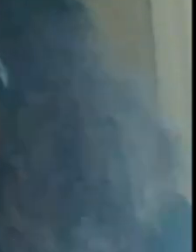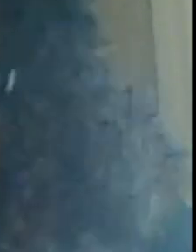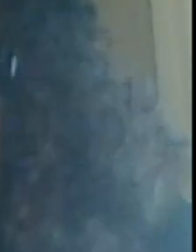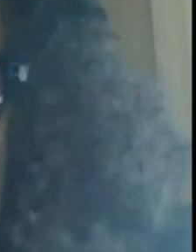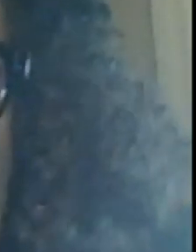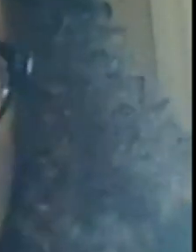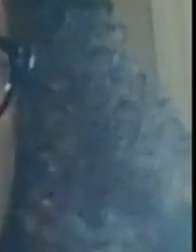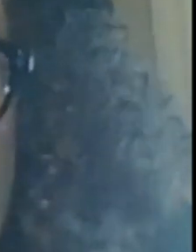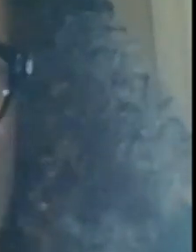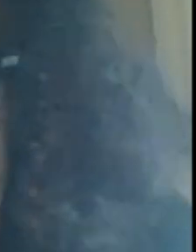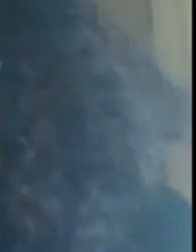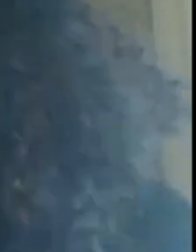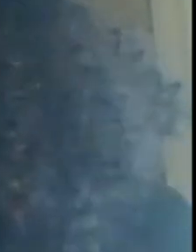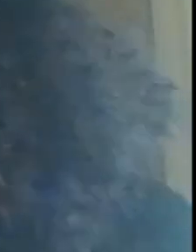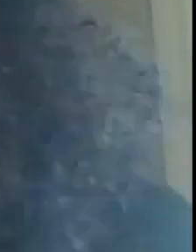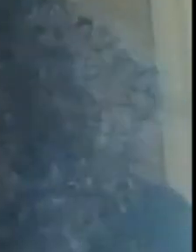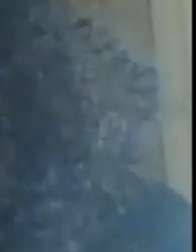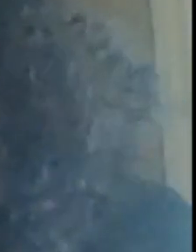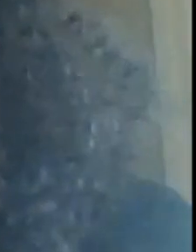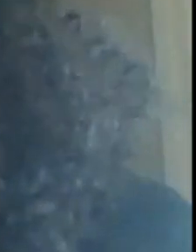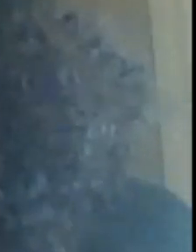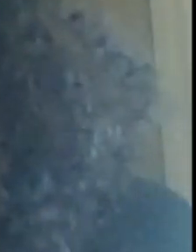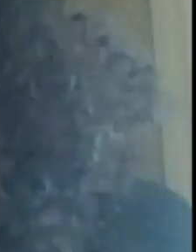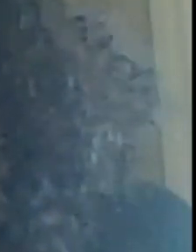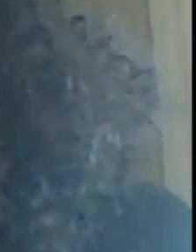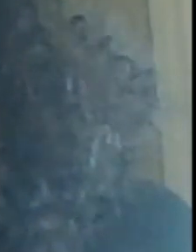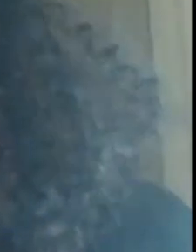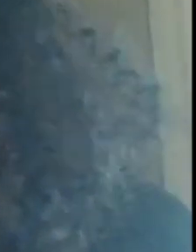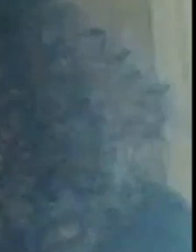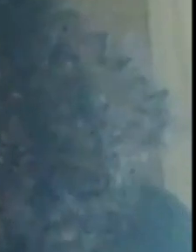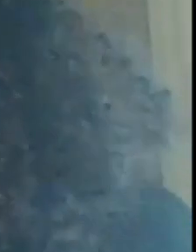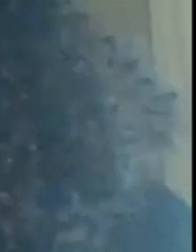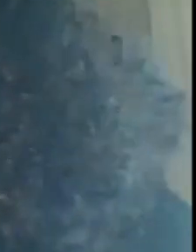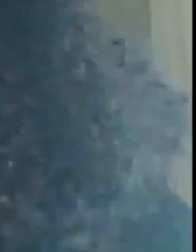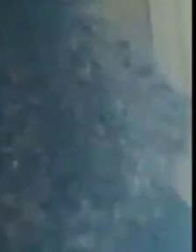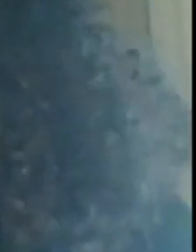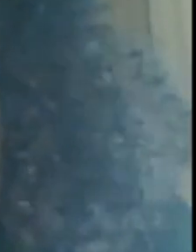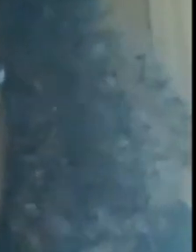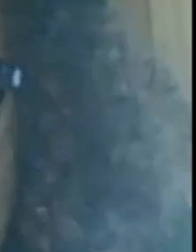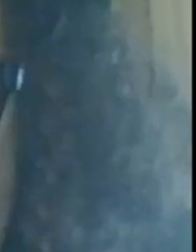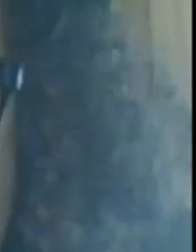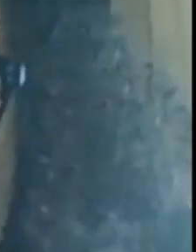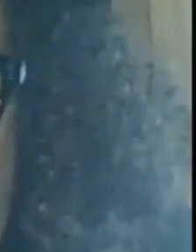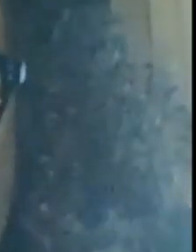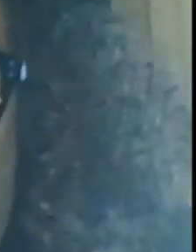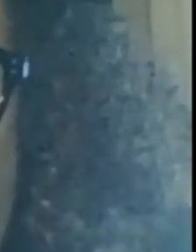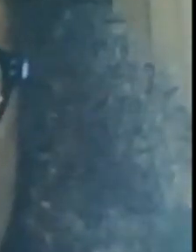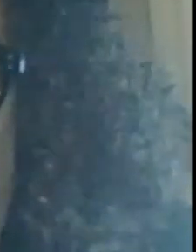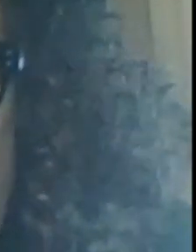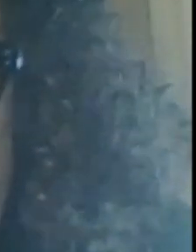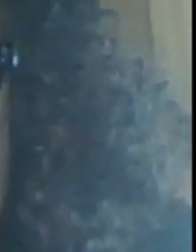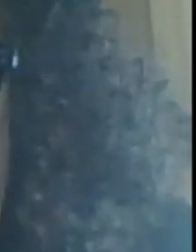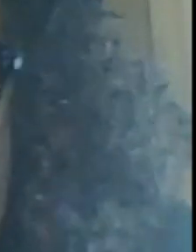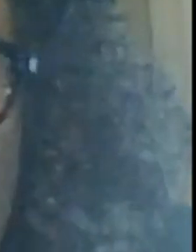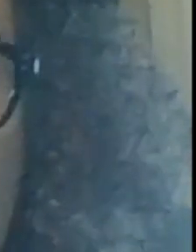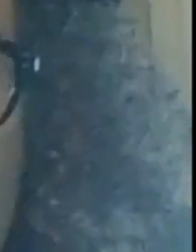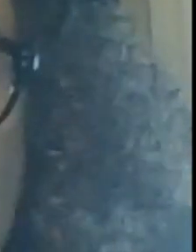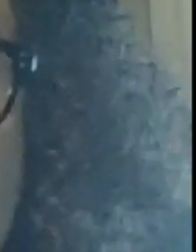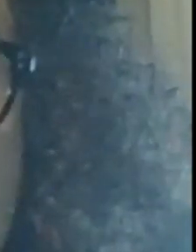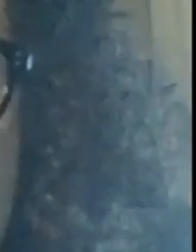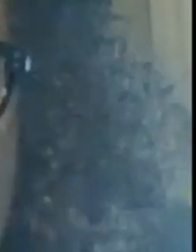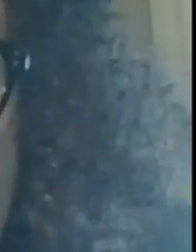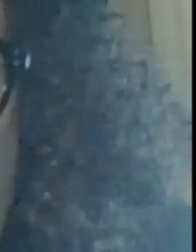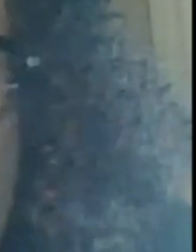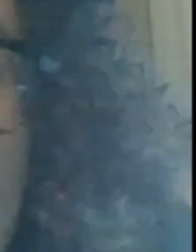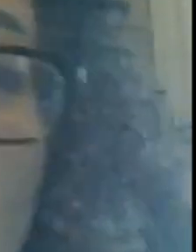So a lot of folks wanted to have information about this, so we wanted to make sure we put this together for everyone. Also, a few housekeeping things. I want to introduce